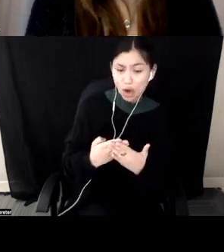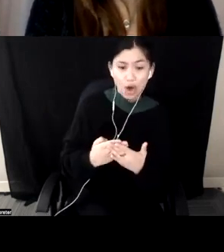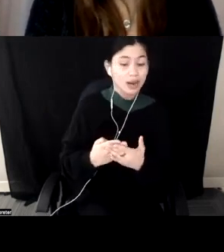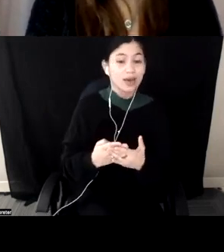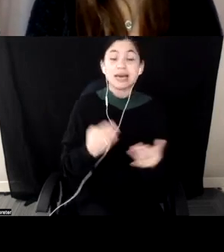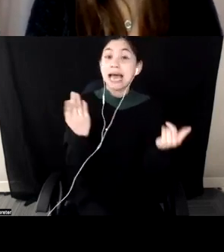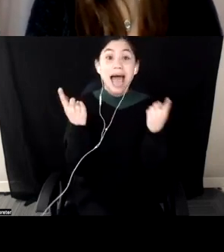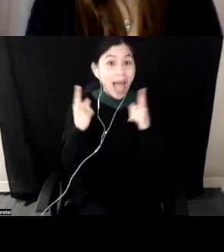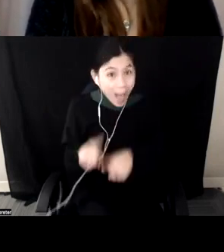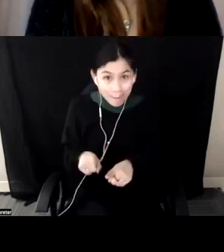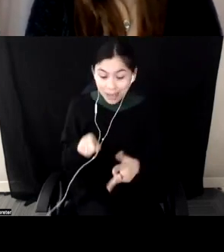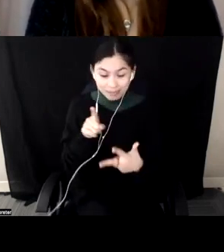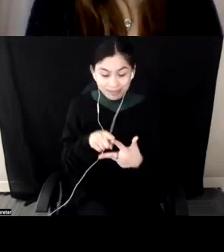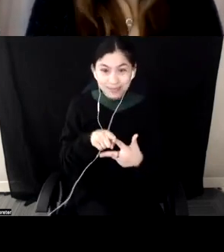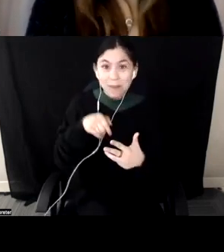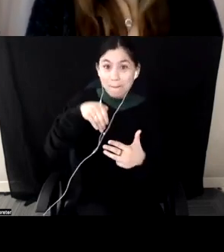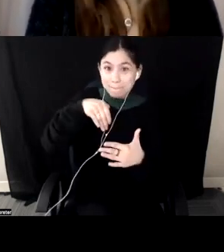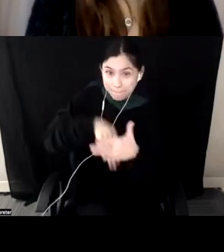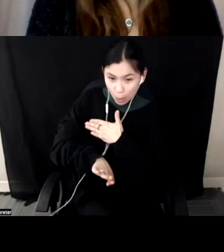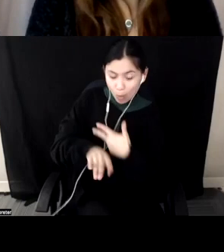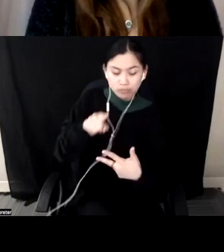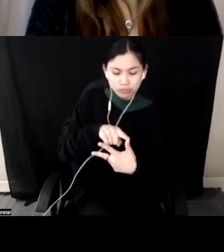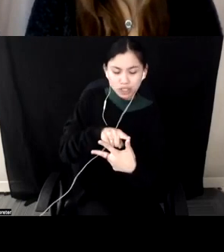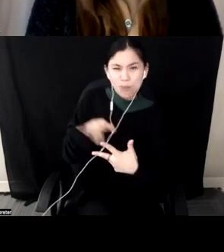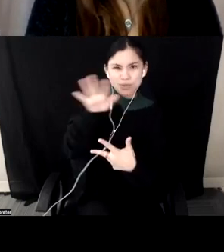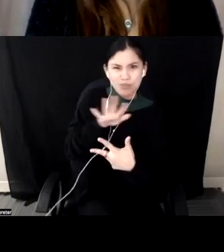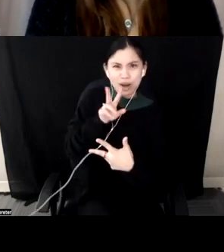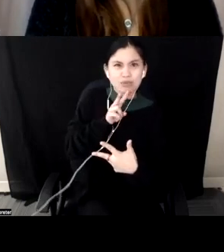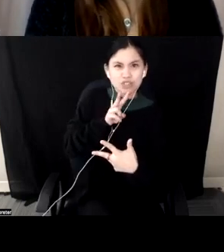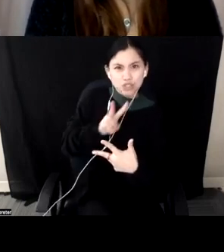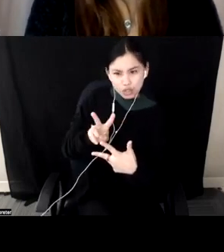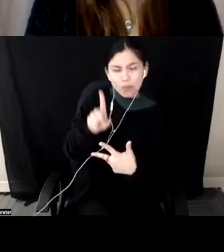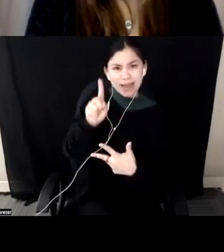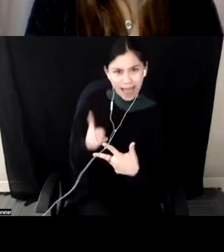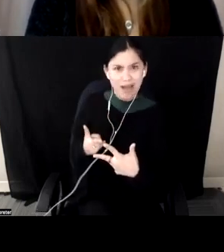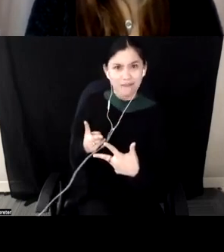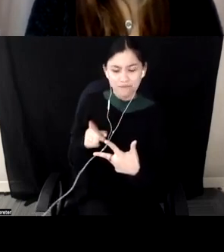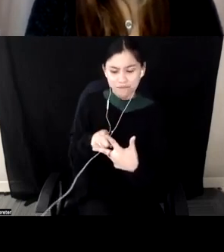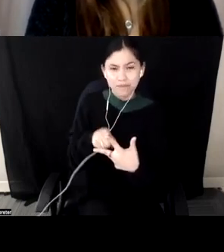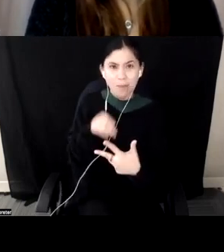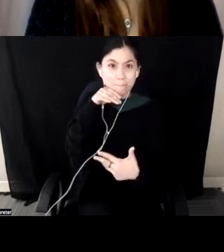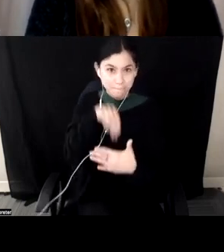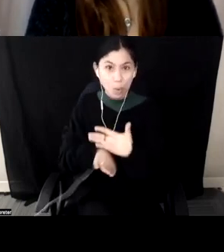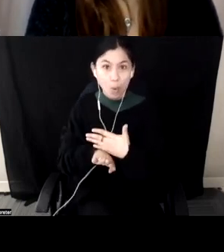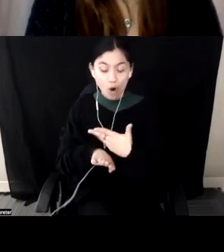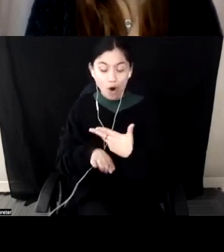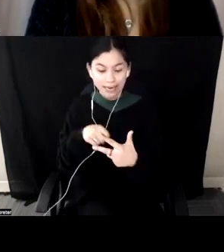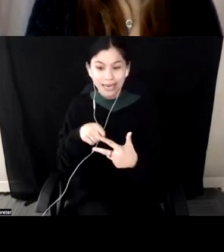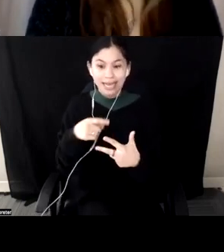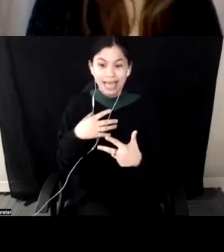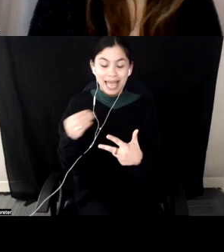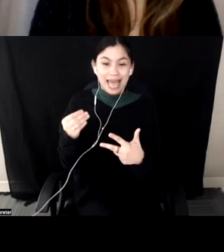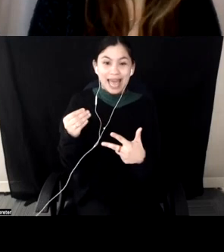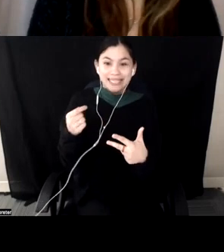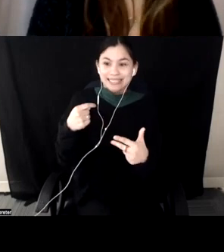child when my first one was 2.5. And I got handed